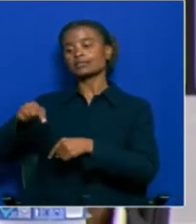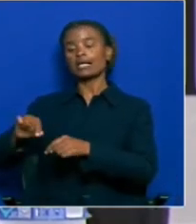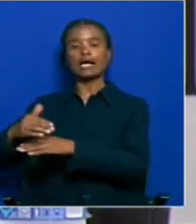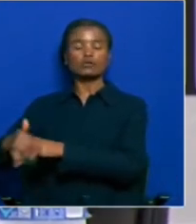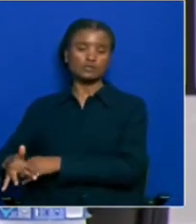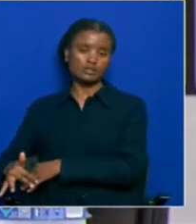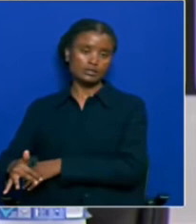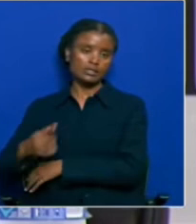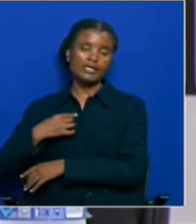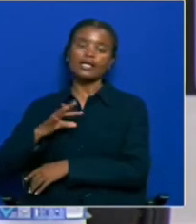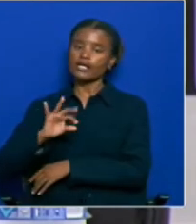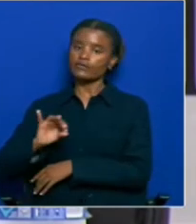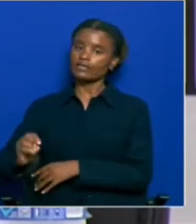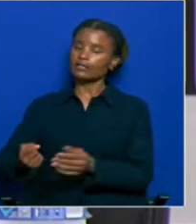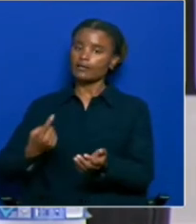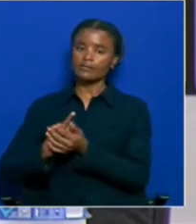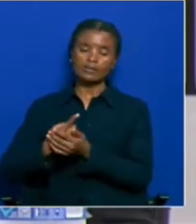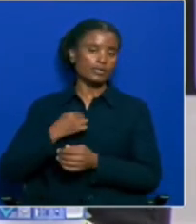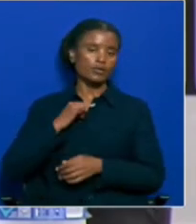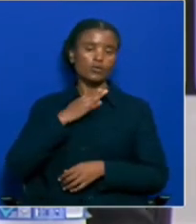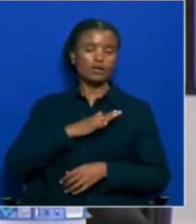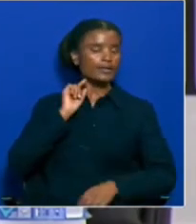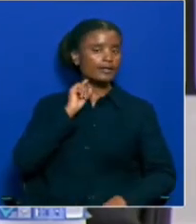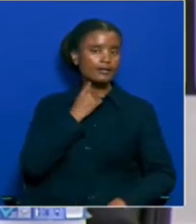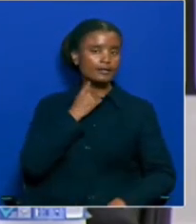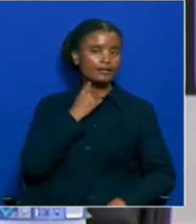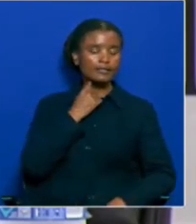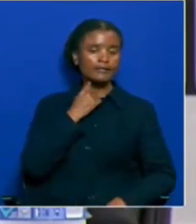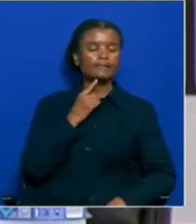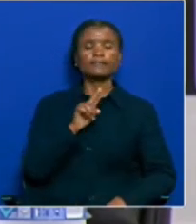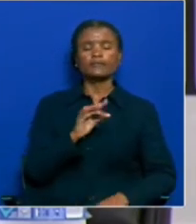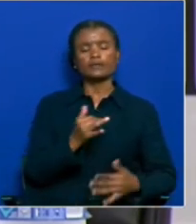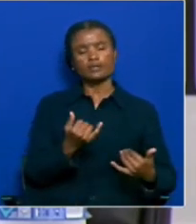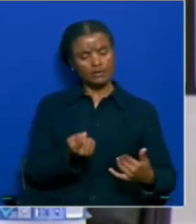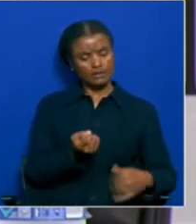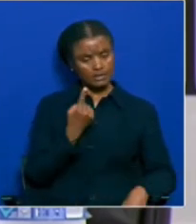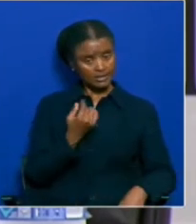want to impress this commission. So then I must understand it is still happening